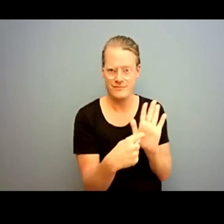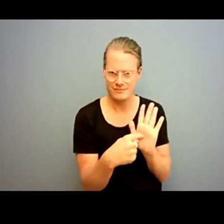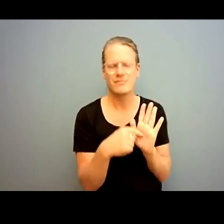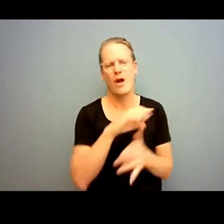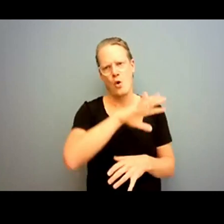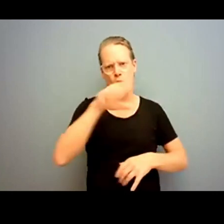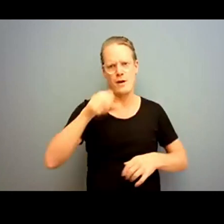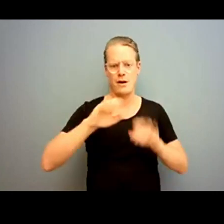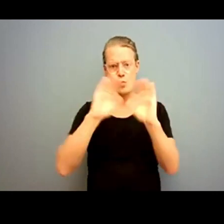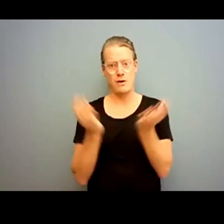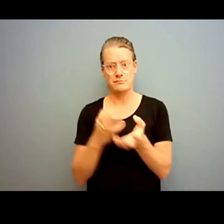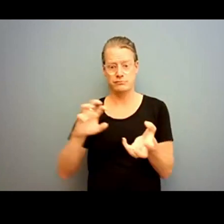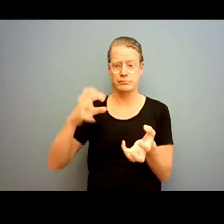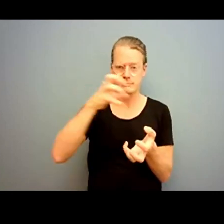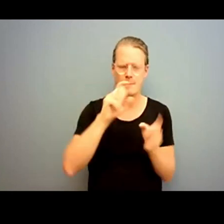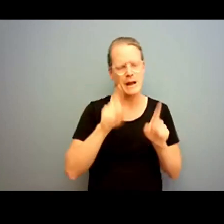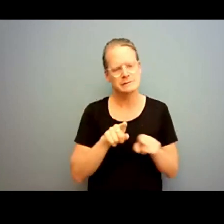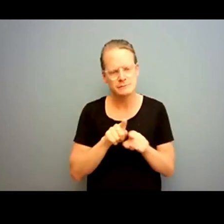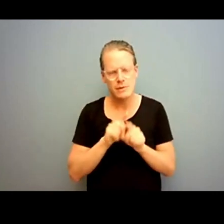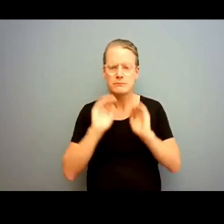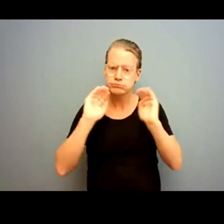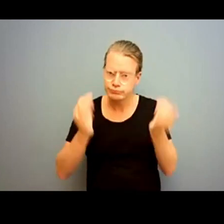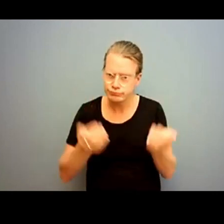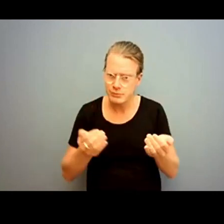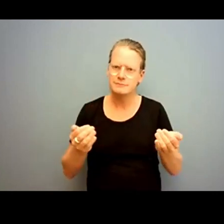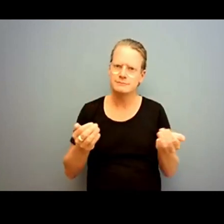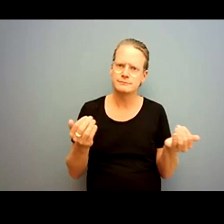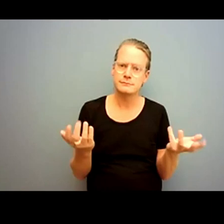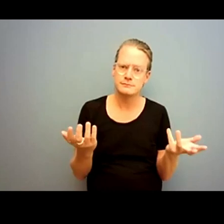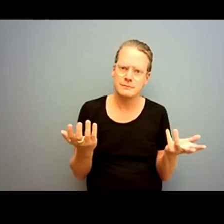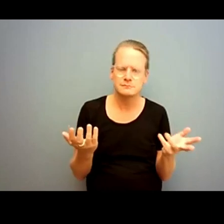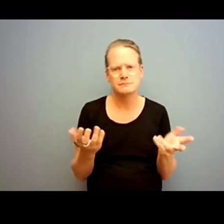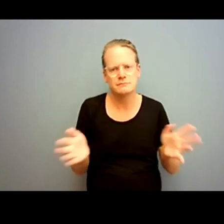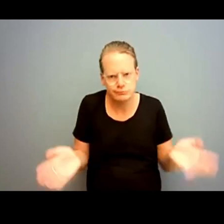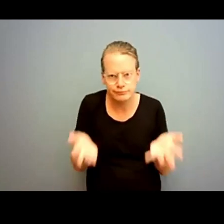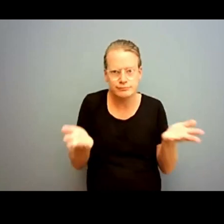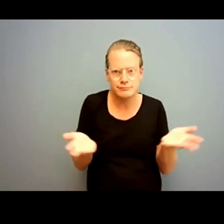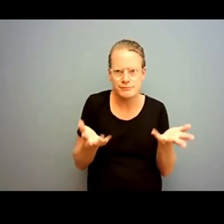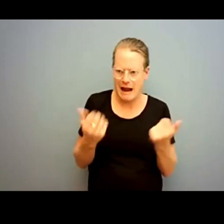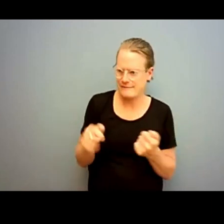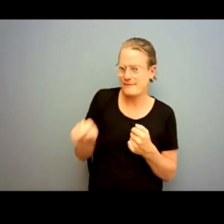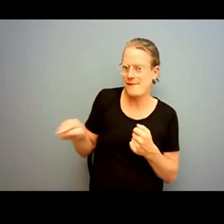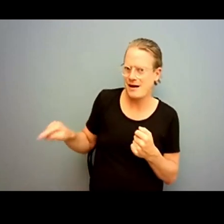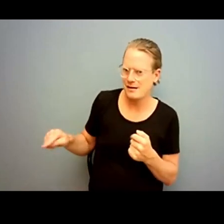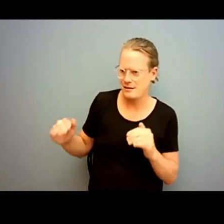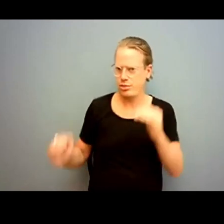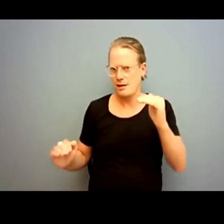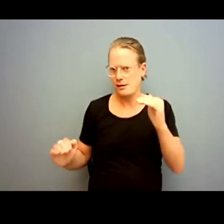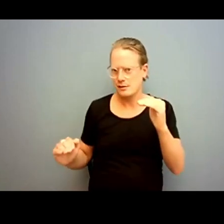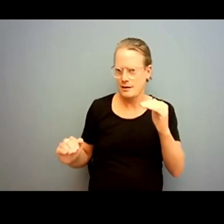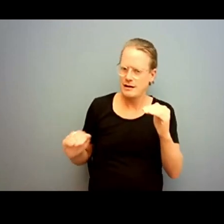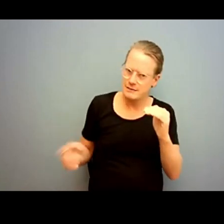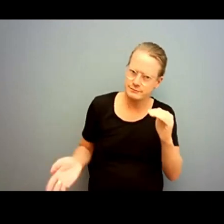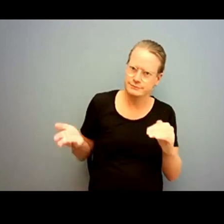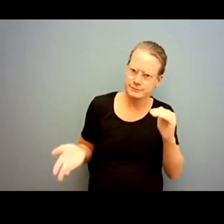rights of persons with disabilities, and that would include older persons with disabilities, including